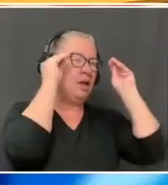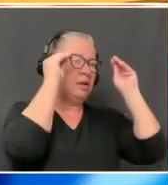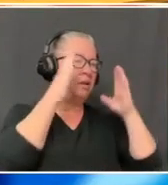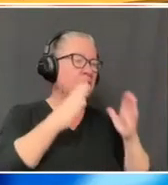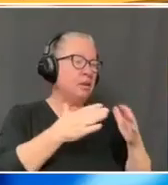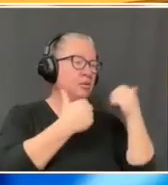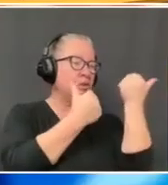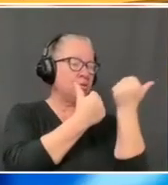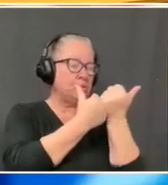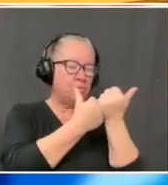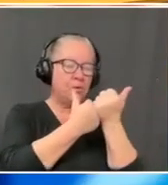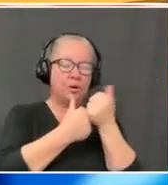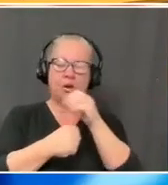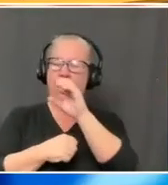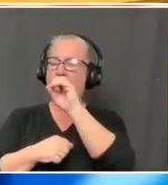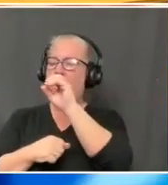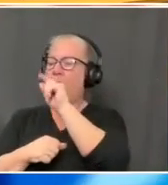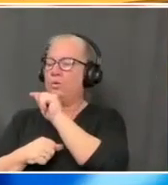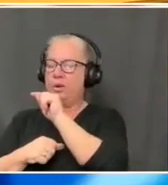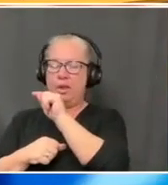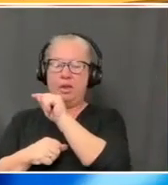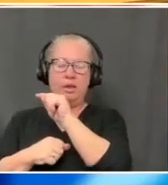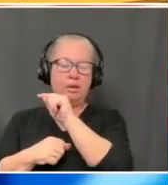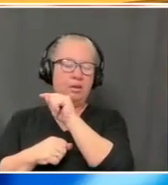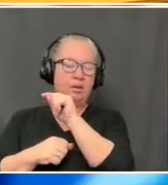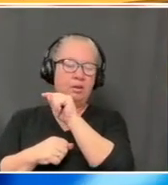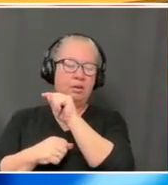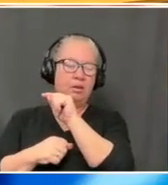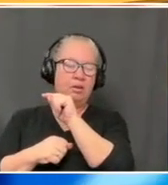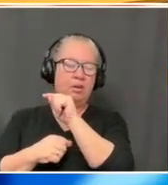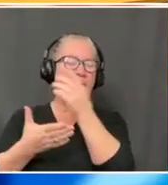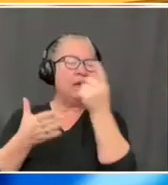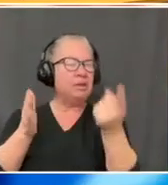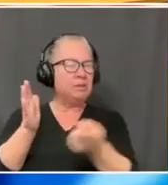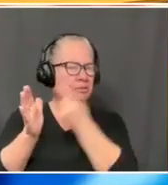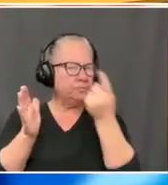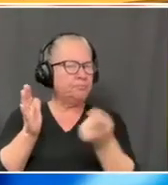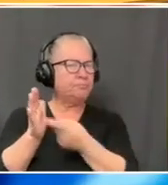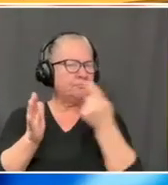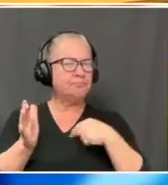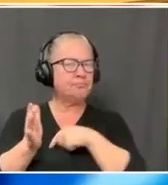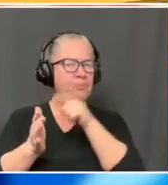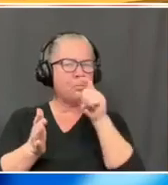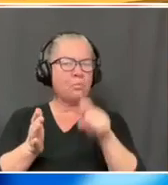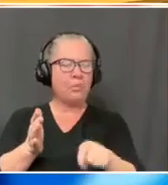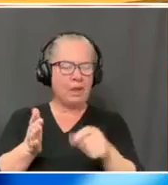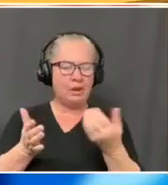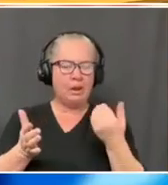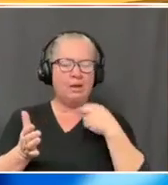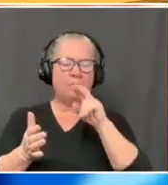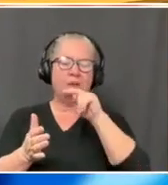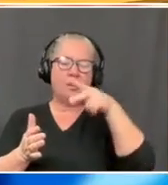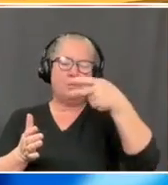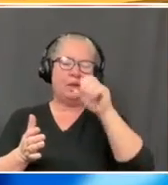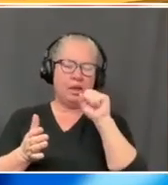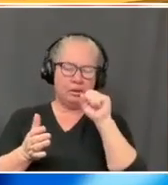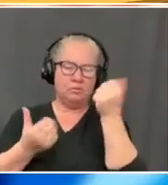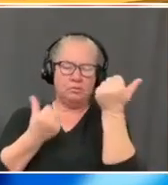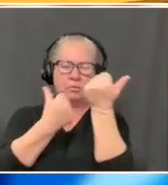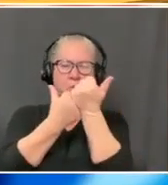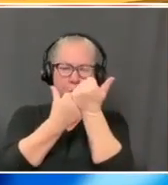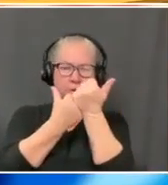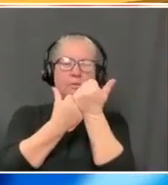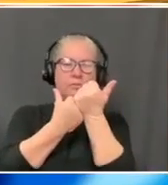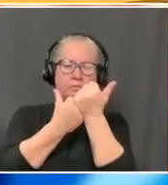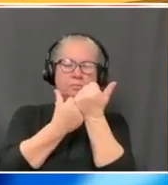therapy, physical therapy, so on and so forth. Sometimes we do need to access non-public agency support. As you